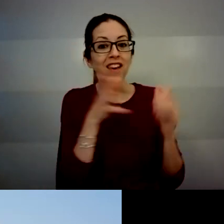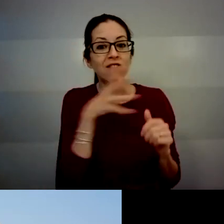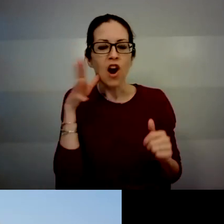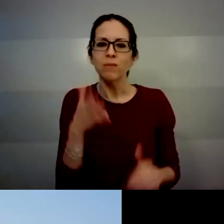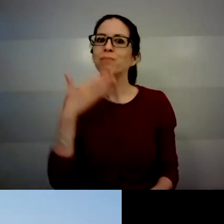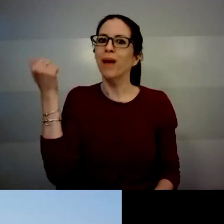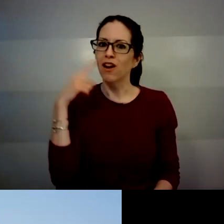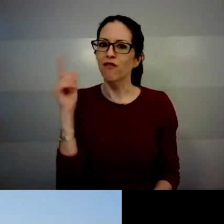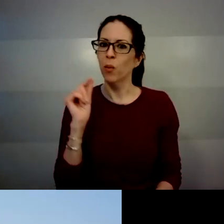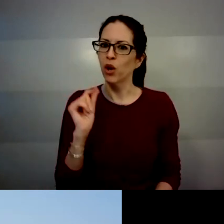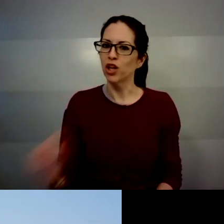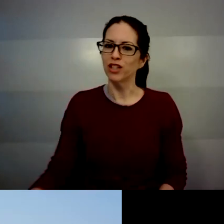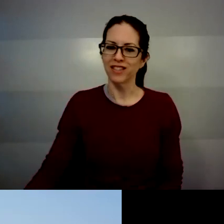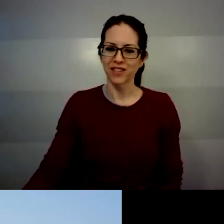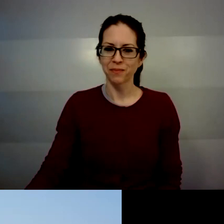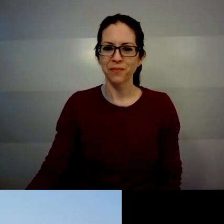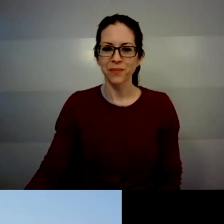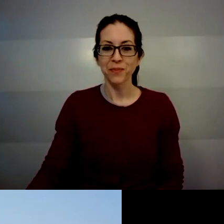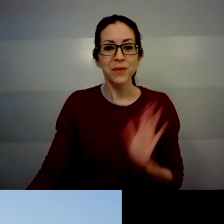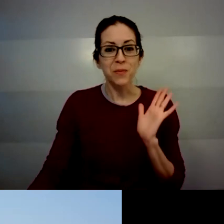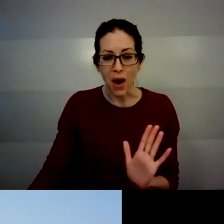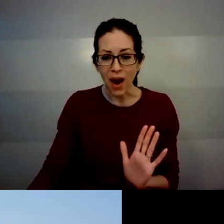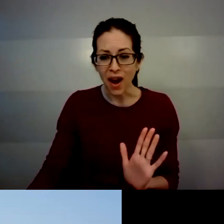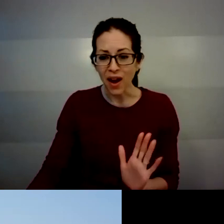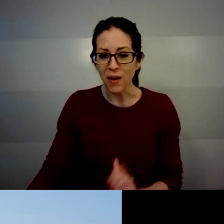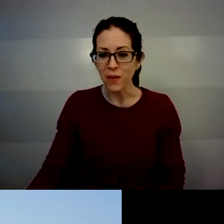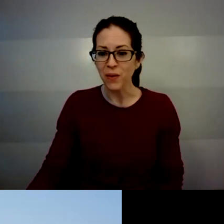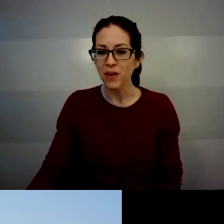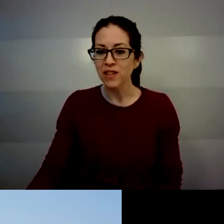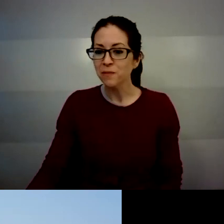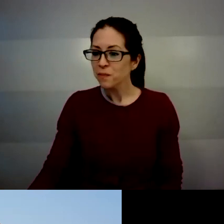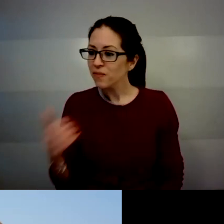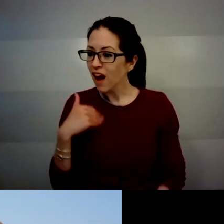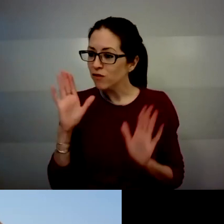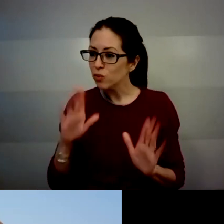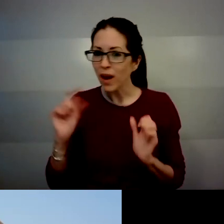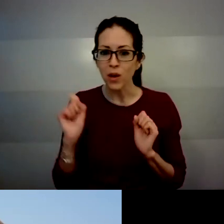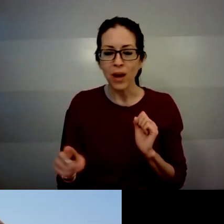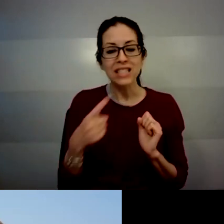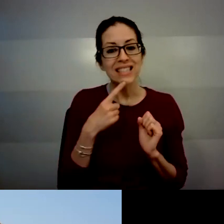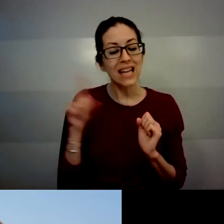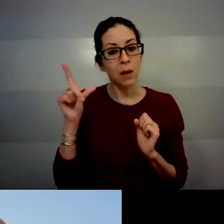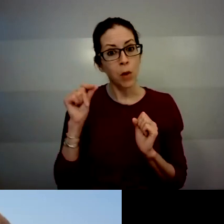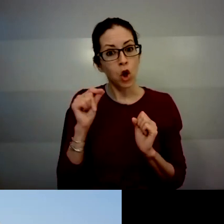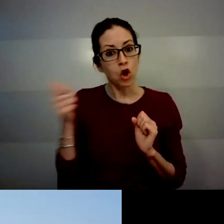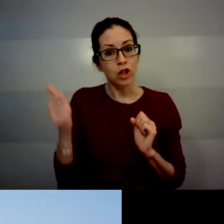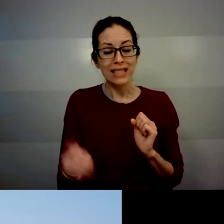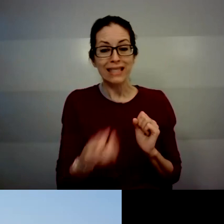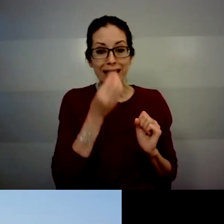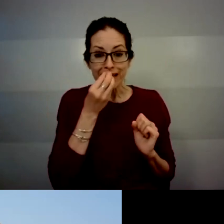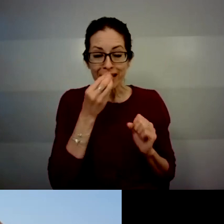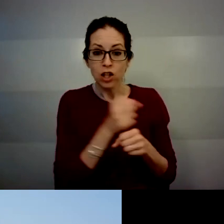farmers. That's really wonderful. We do have a great question in the Q&A already of, do the birds eat the coffee beans or the